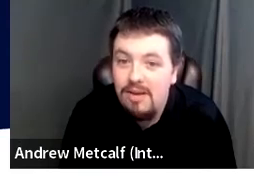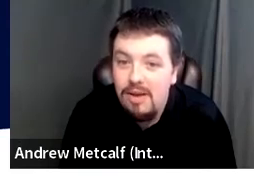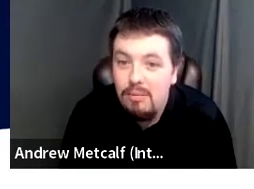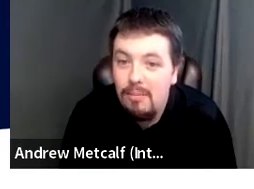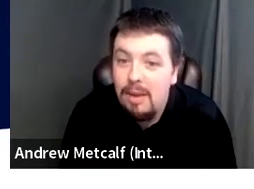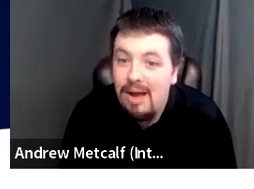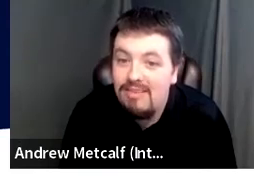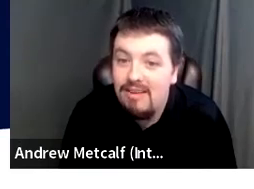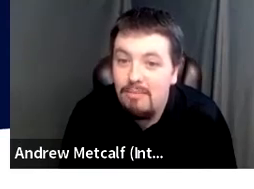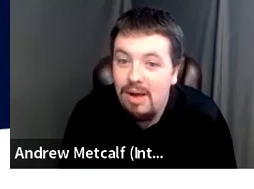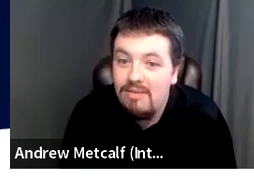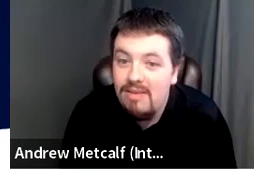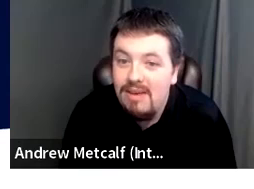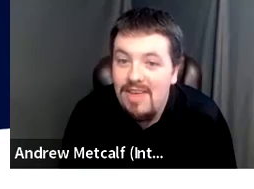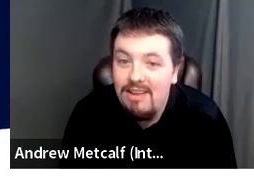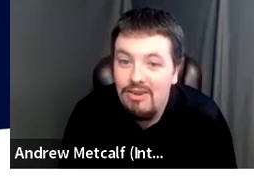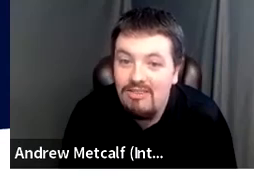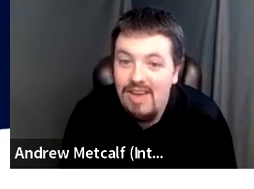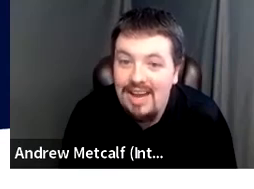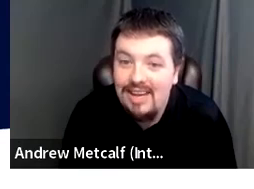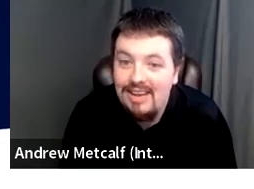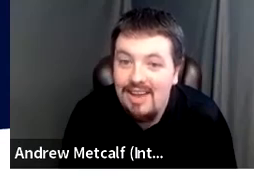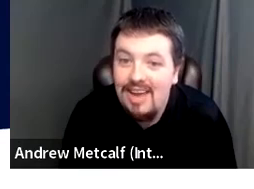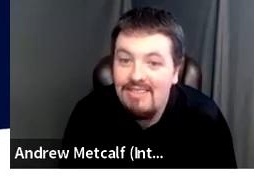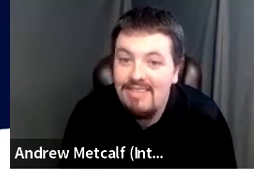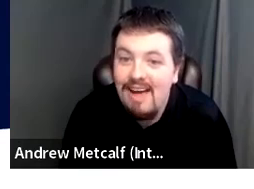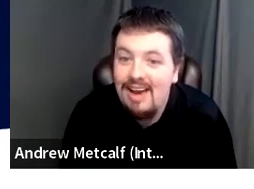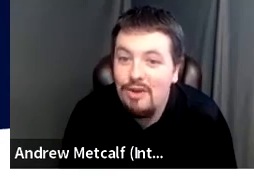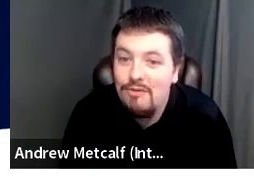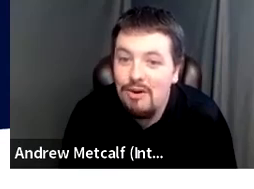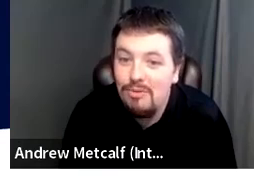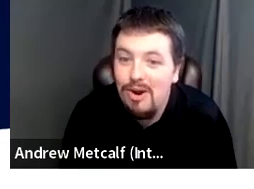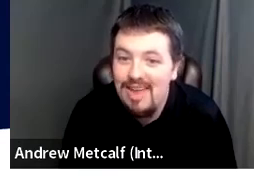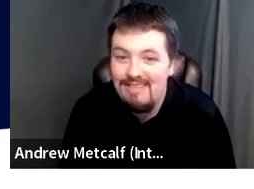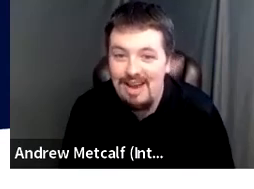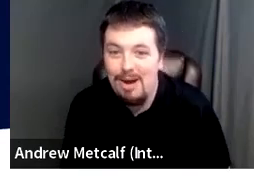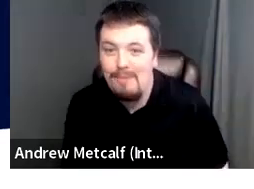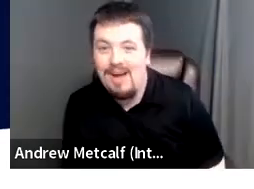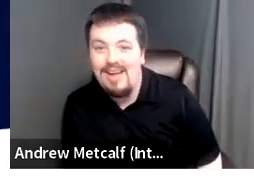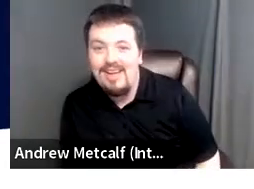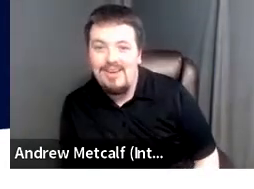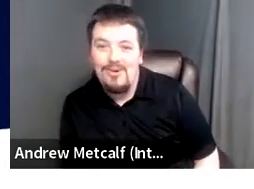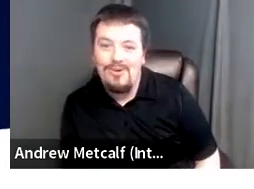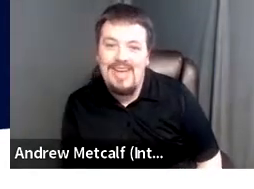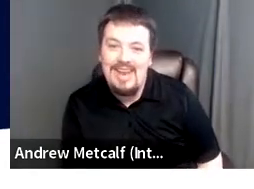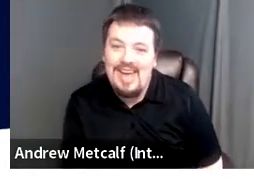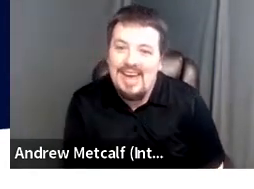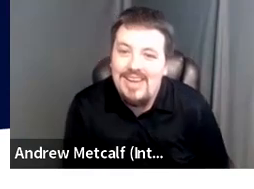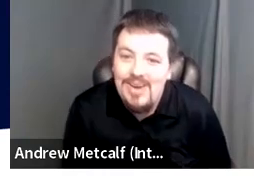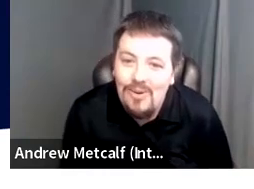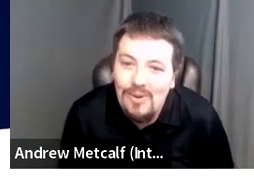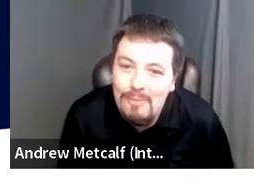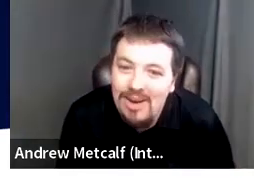enough, probably about 6 months, they can start signing. And they can sign their first word. They can sign mama or